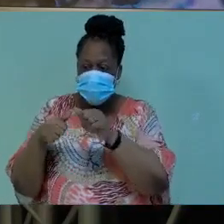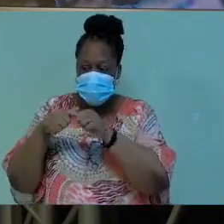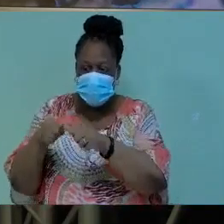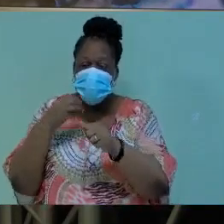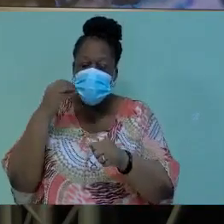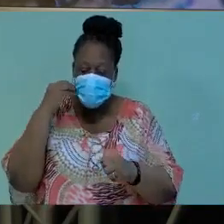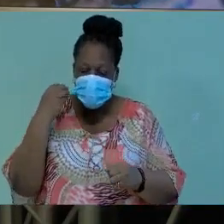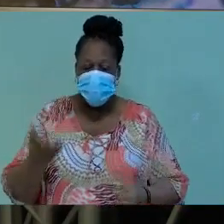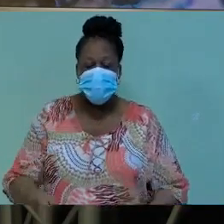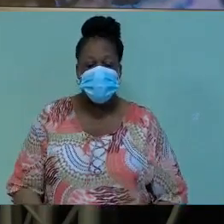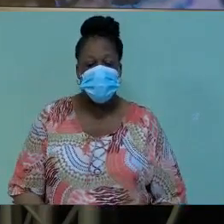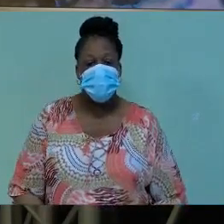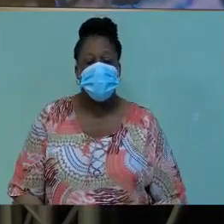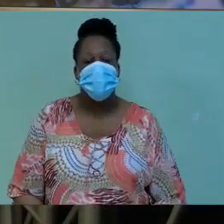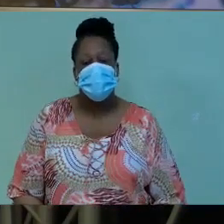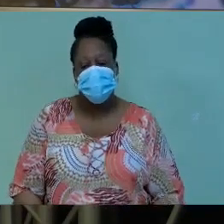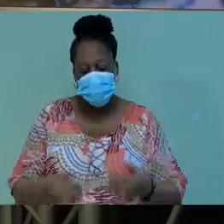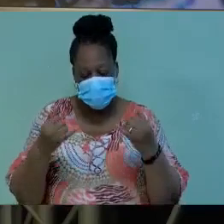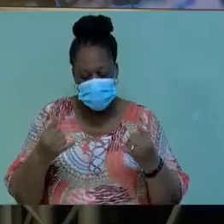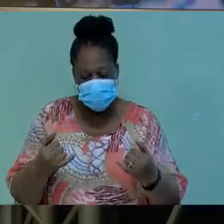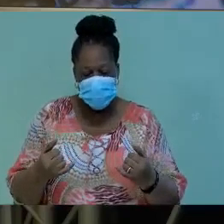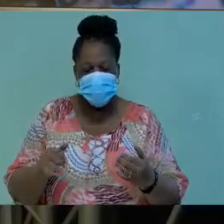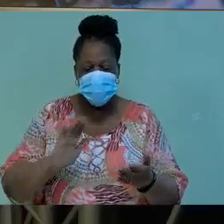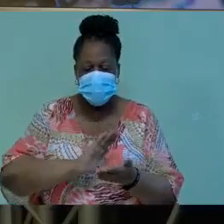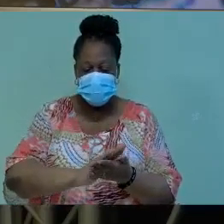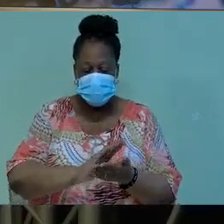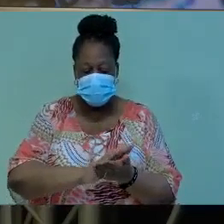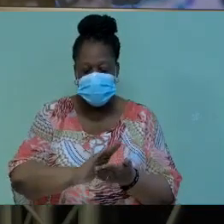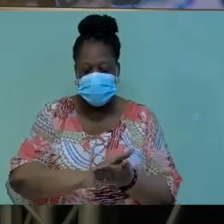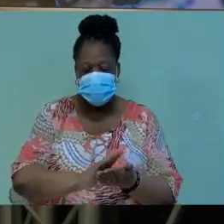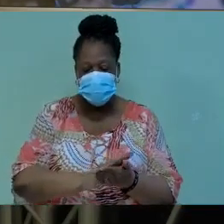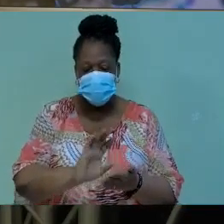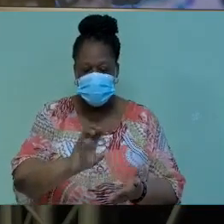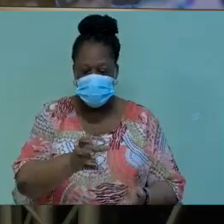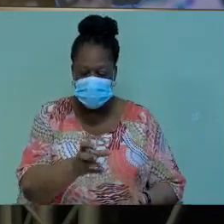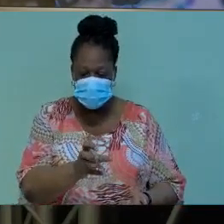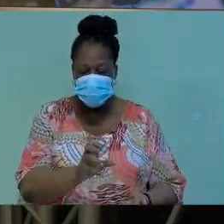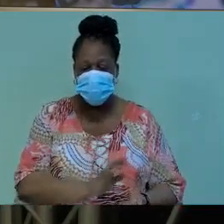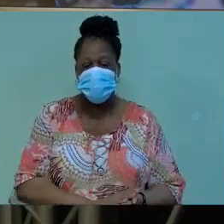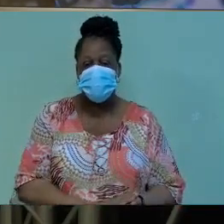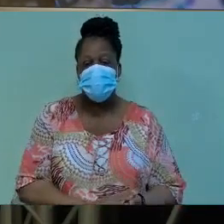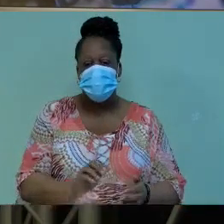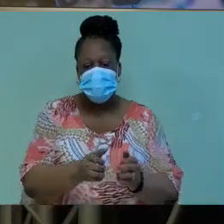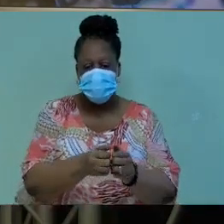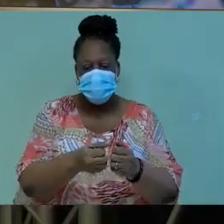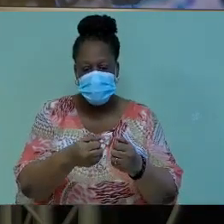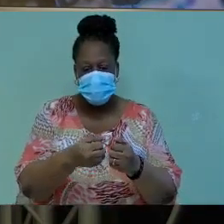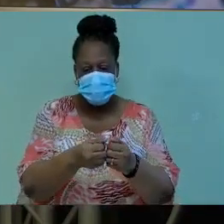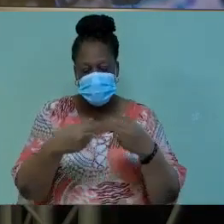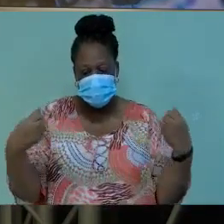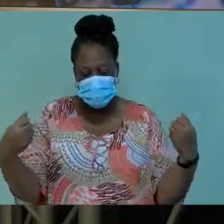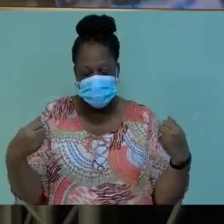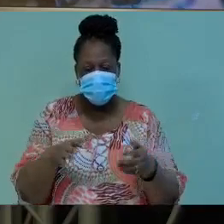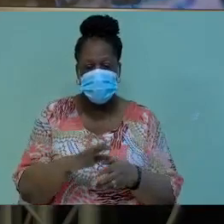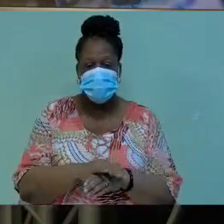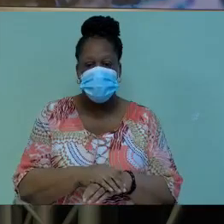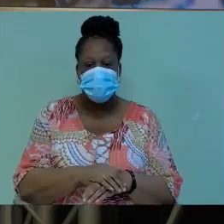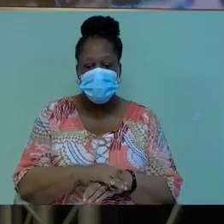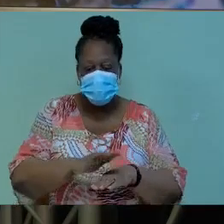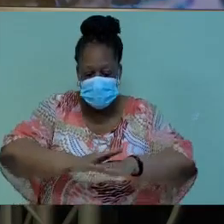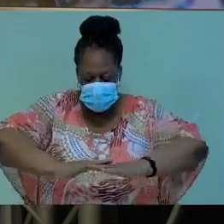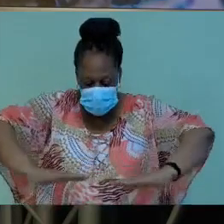and sanitization of doors, door handles, counters, and other high frequency touch areas. We